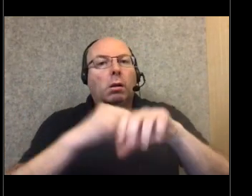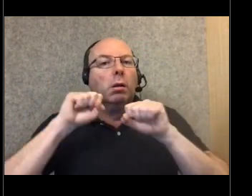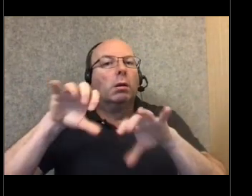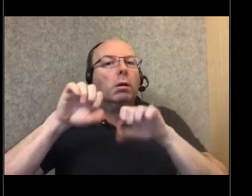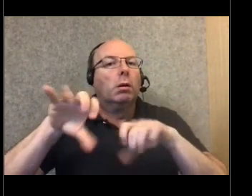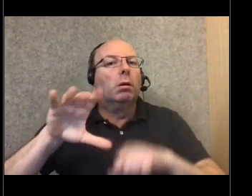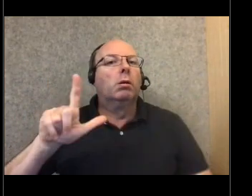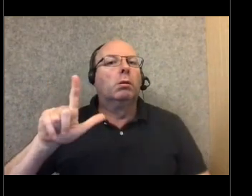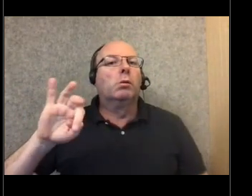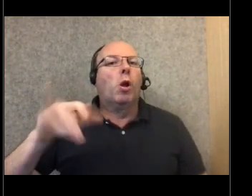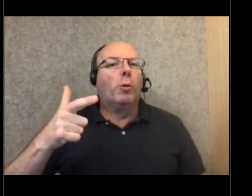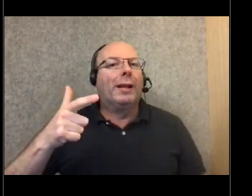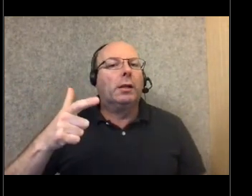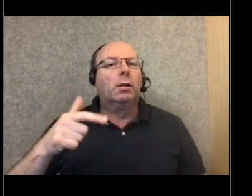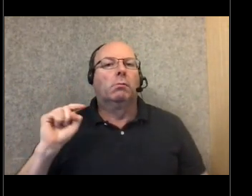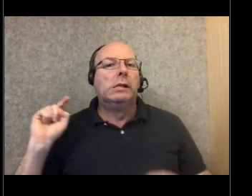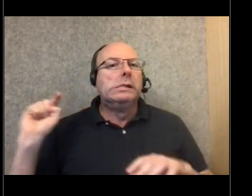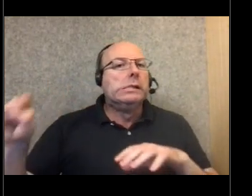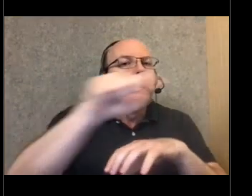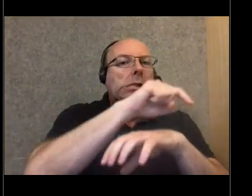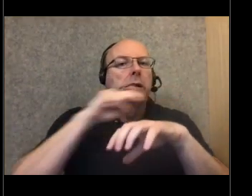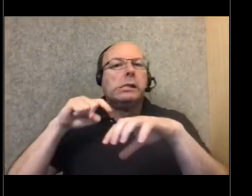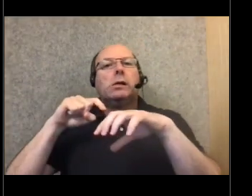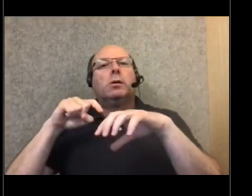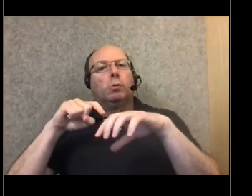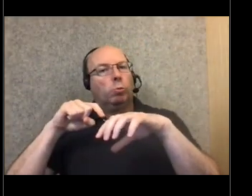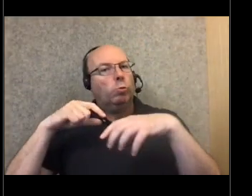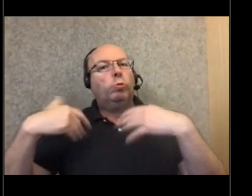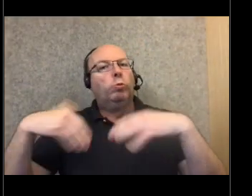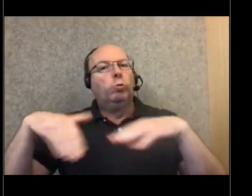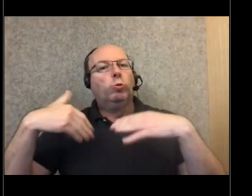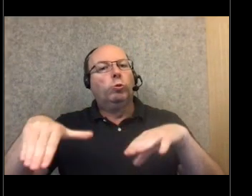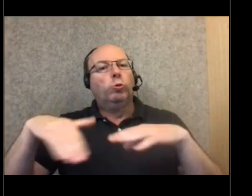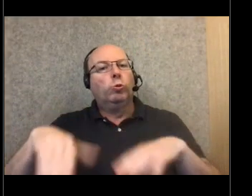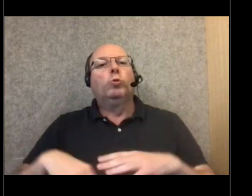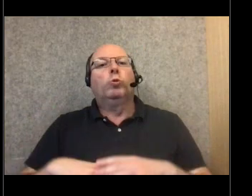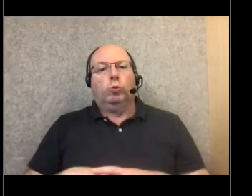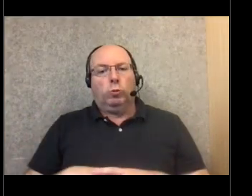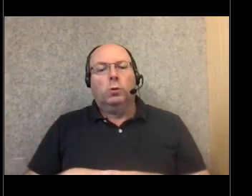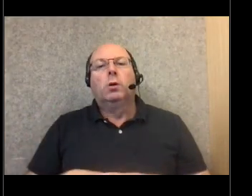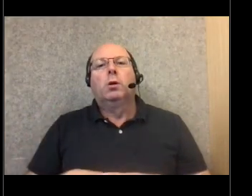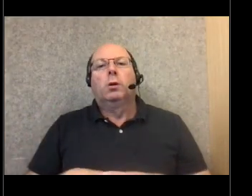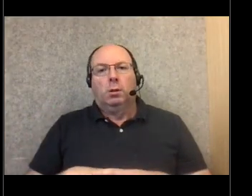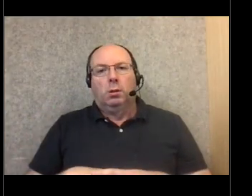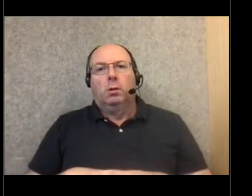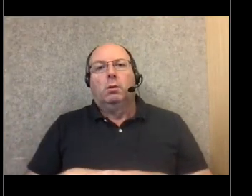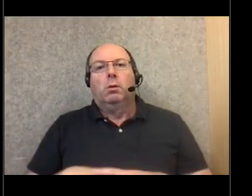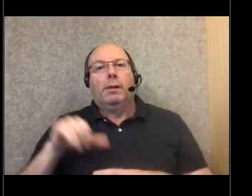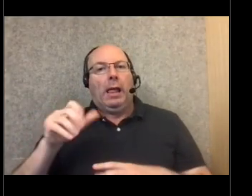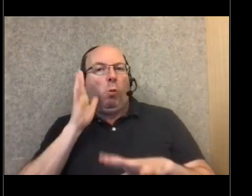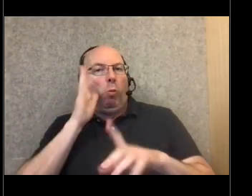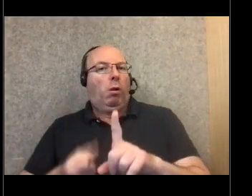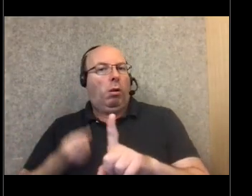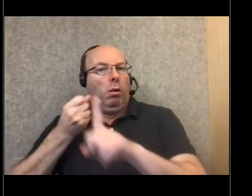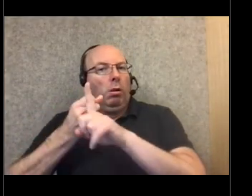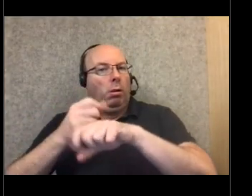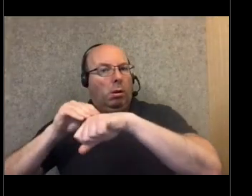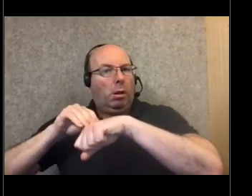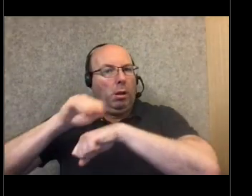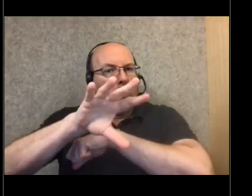other elements have a major impact on the ease with which accessibility can be achieved